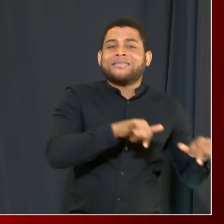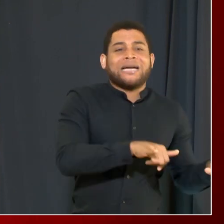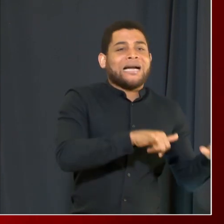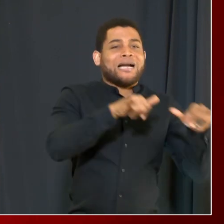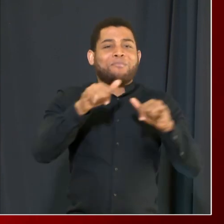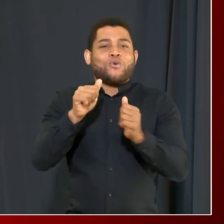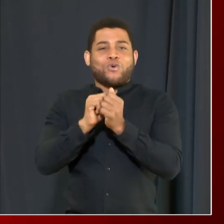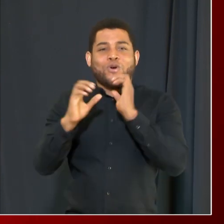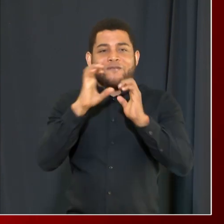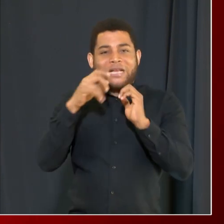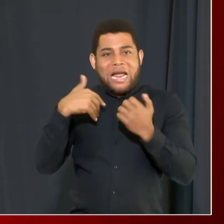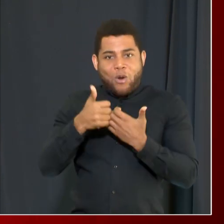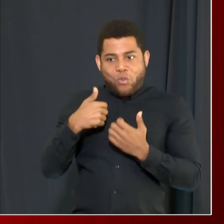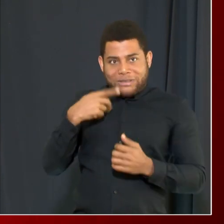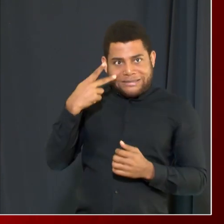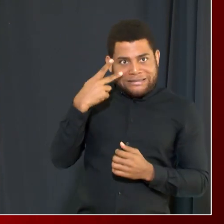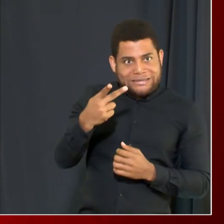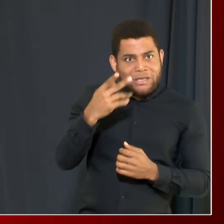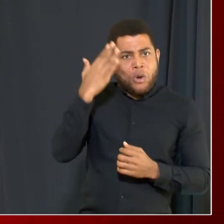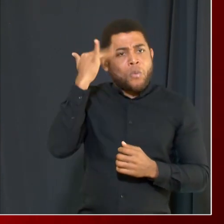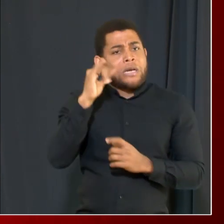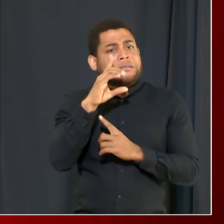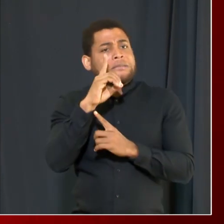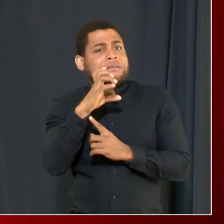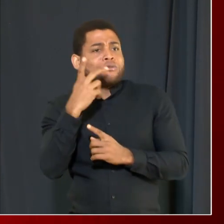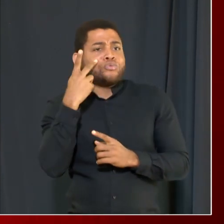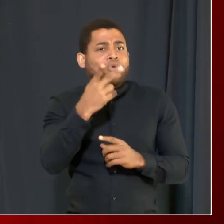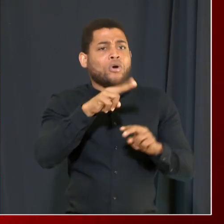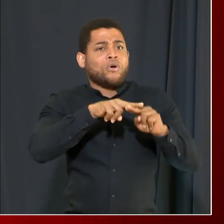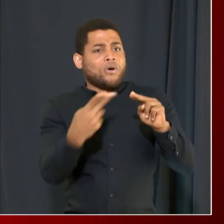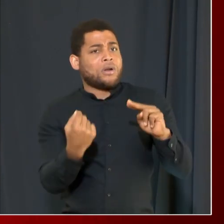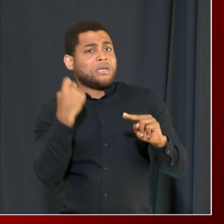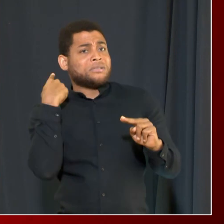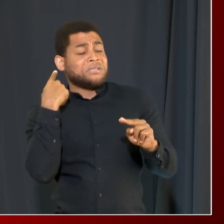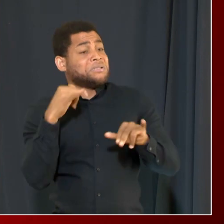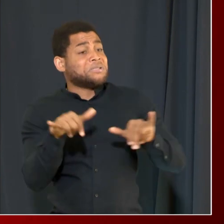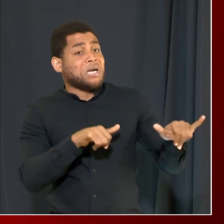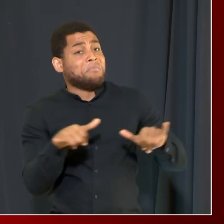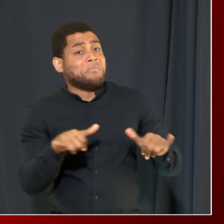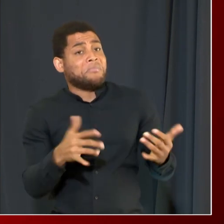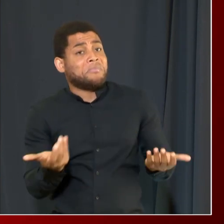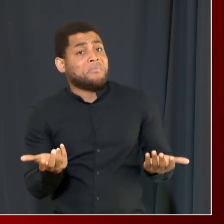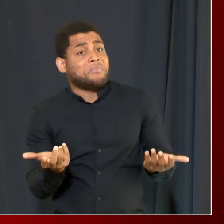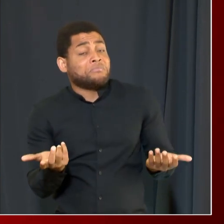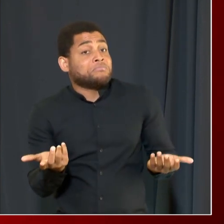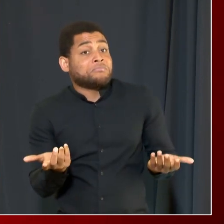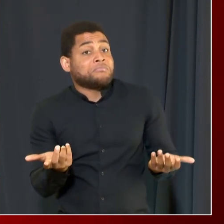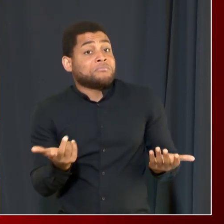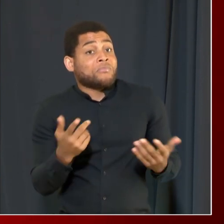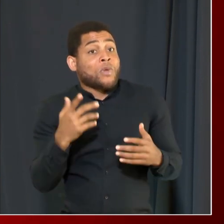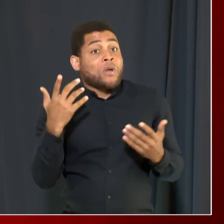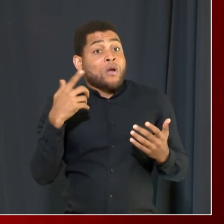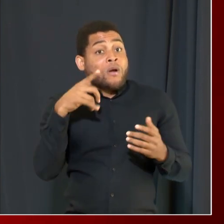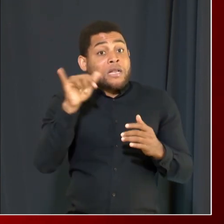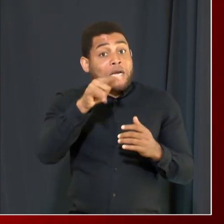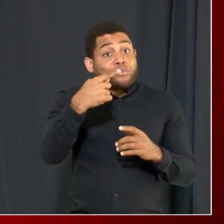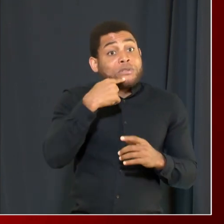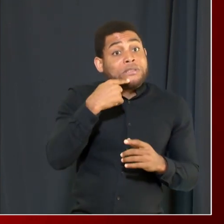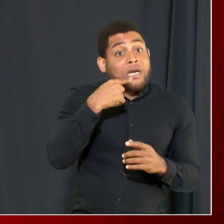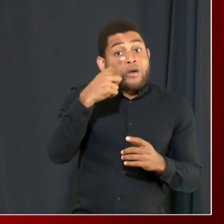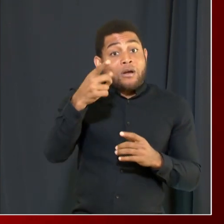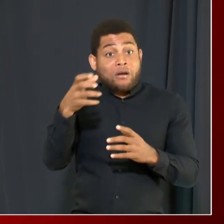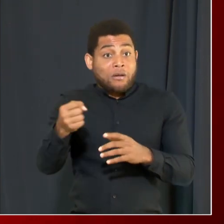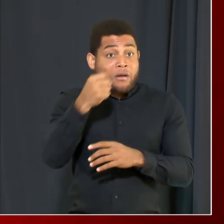could have why DC saw decreases last year. And so I think what I would say is that we, like all cities, you did say, are deploying many of the